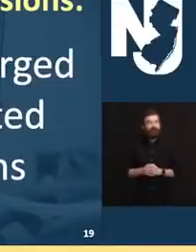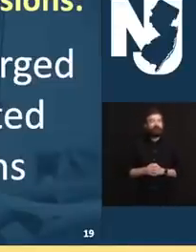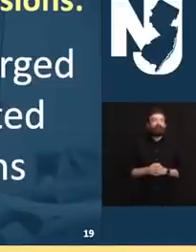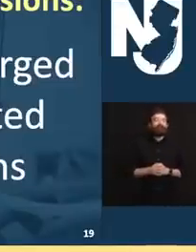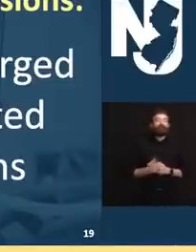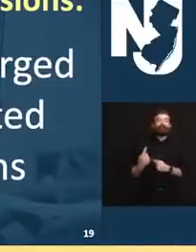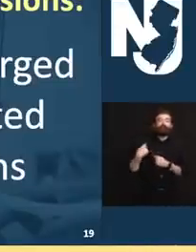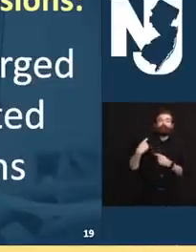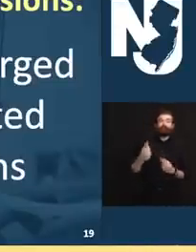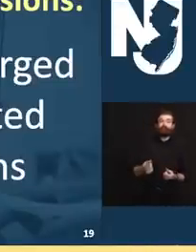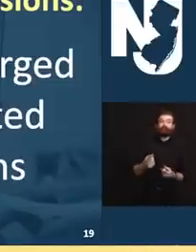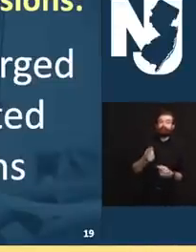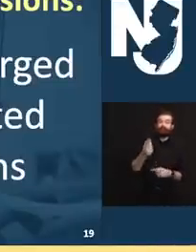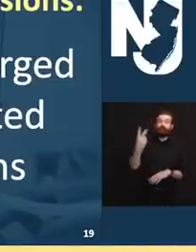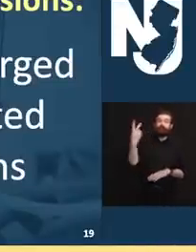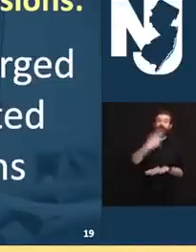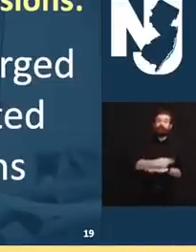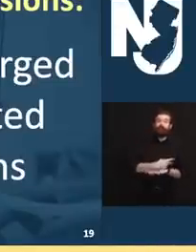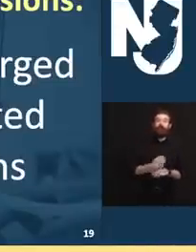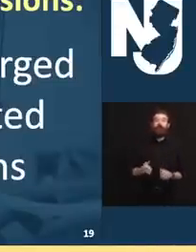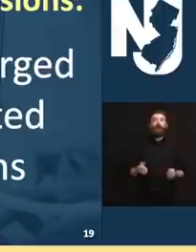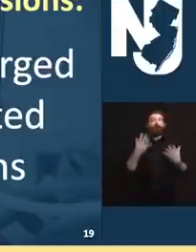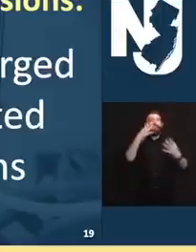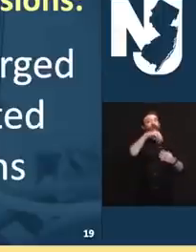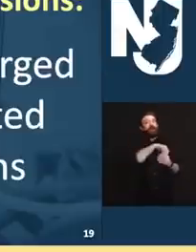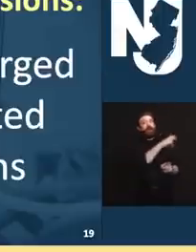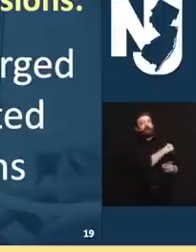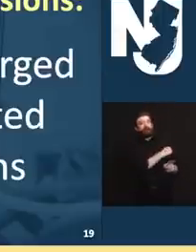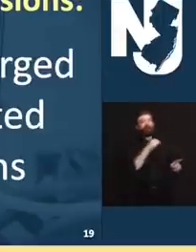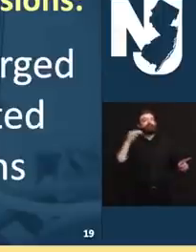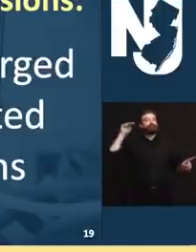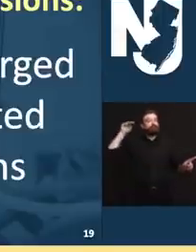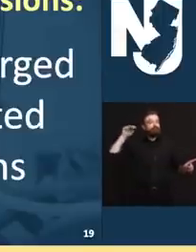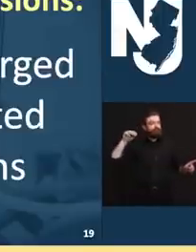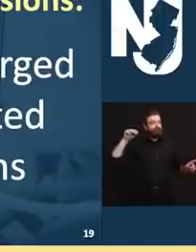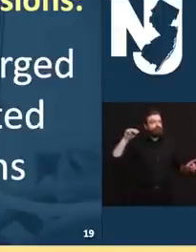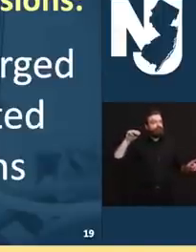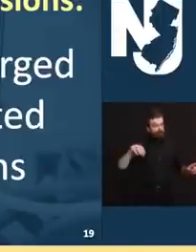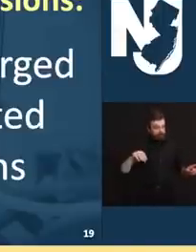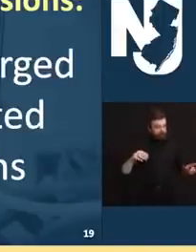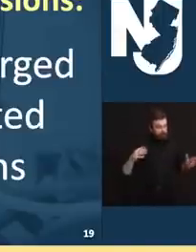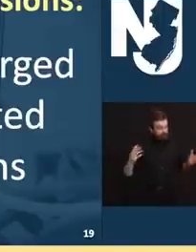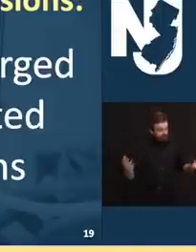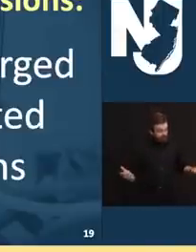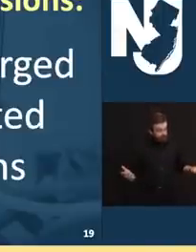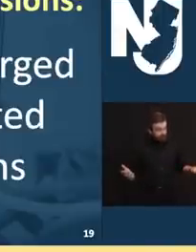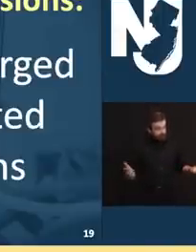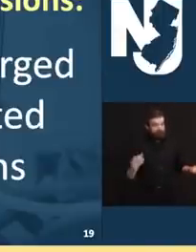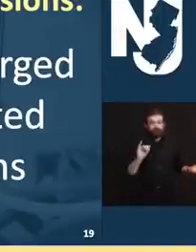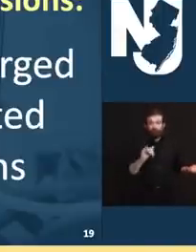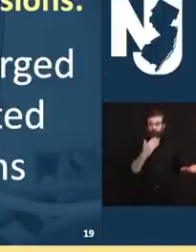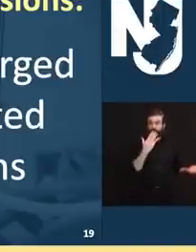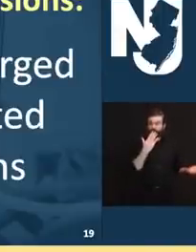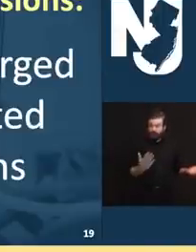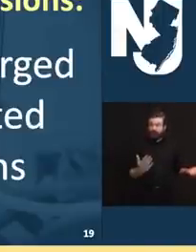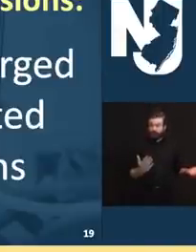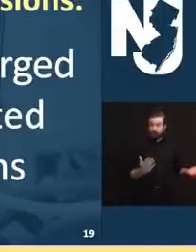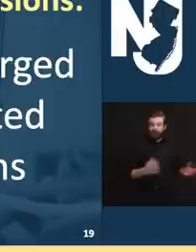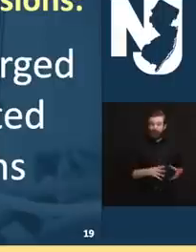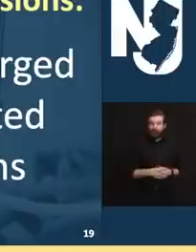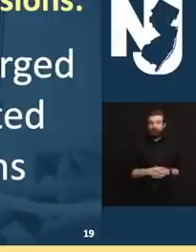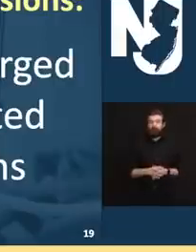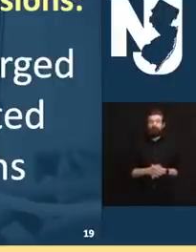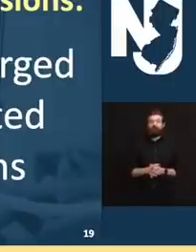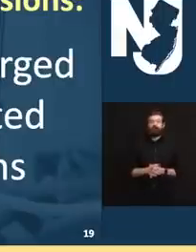trend. This is the second day in a row that we discharge more people than we admitted today by a wider margin than